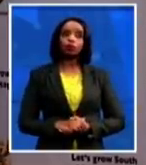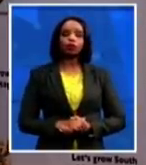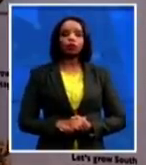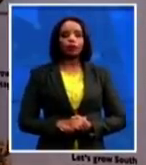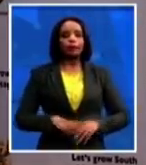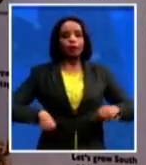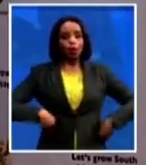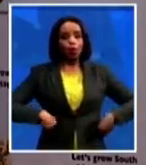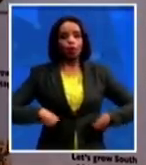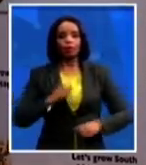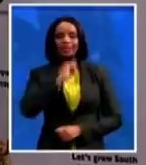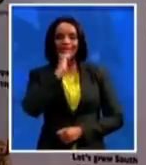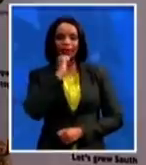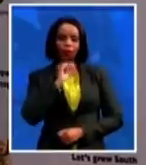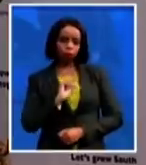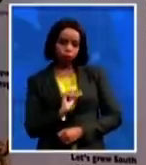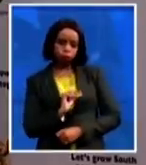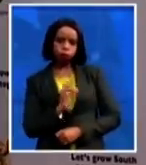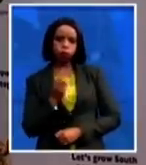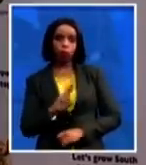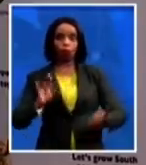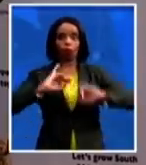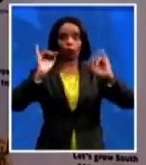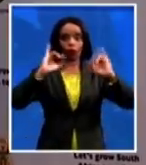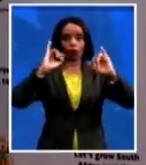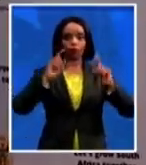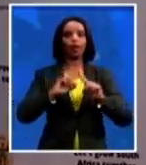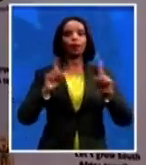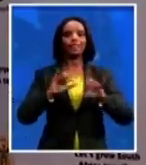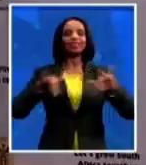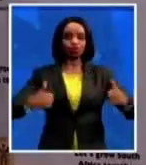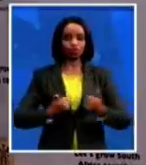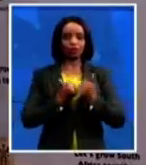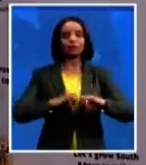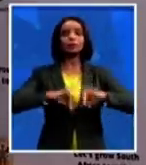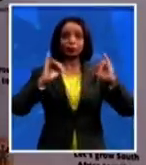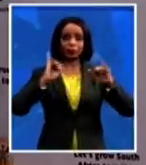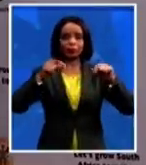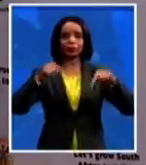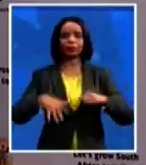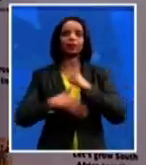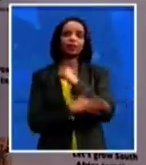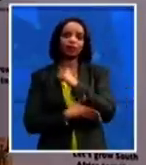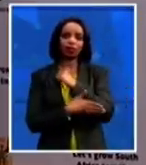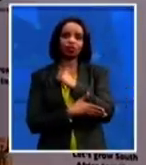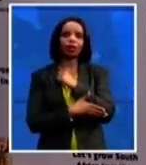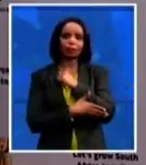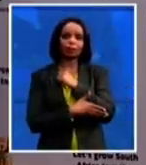remains one of the greatest challenges facing the country and holds back economic growth and social